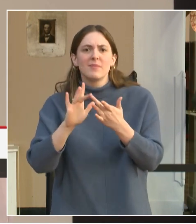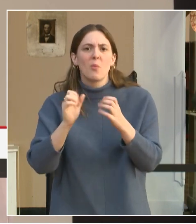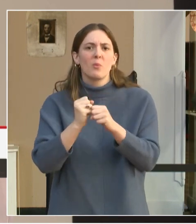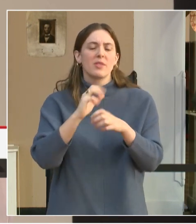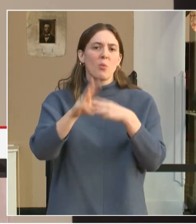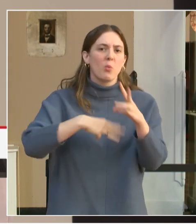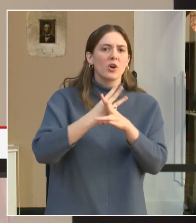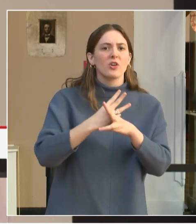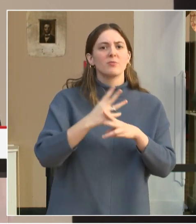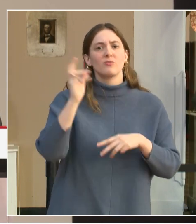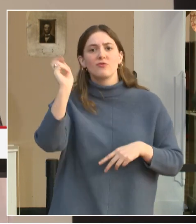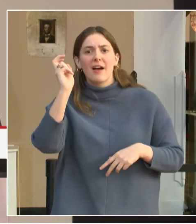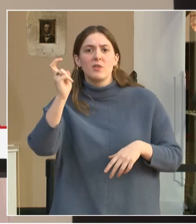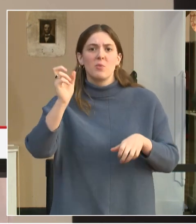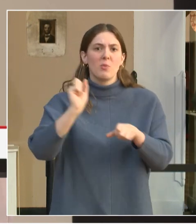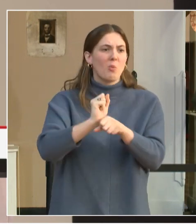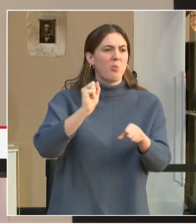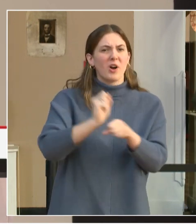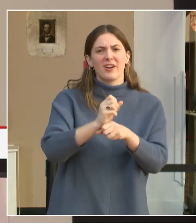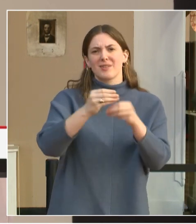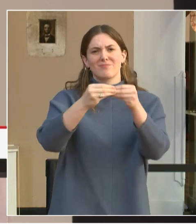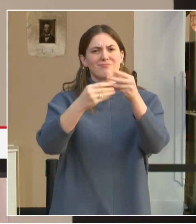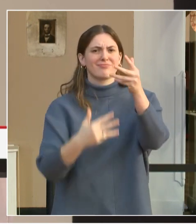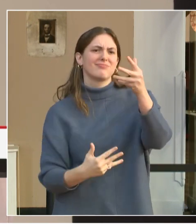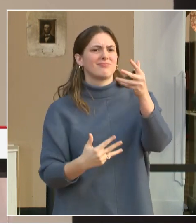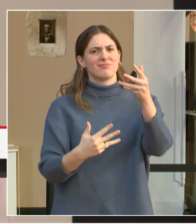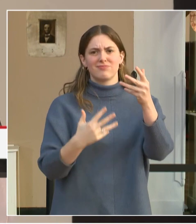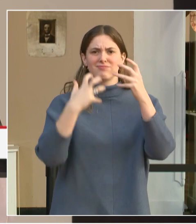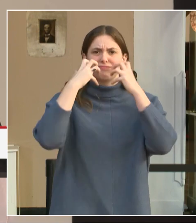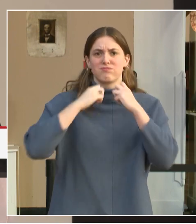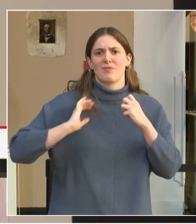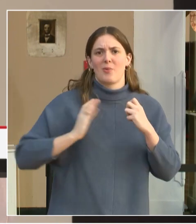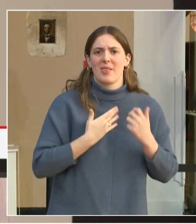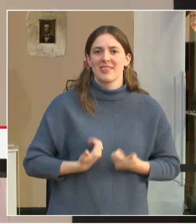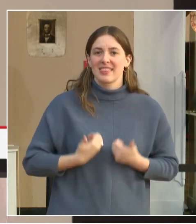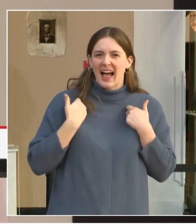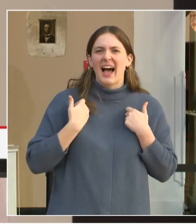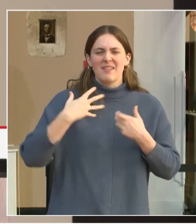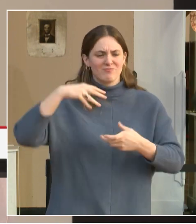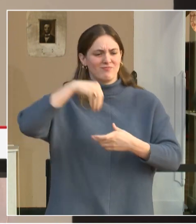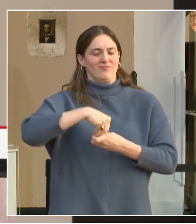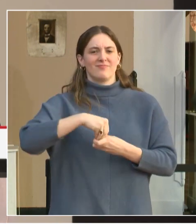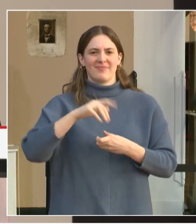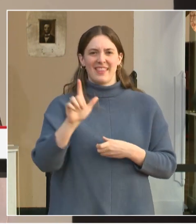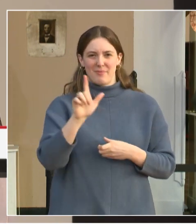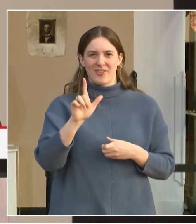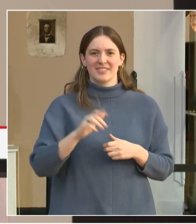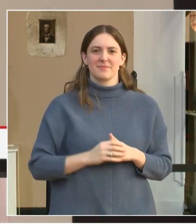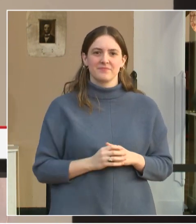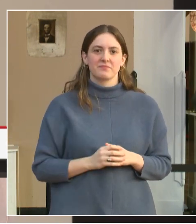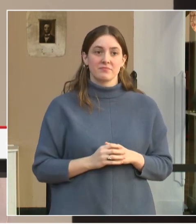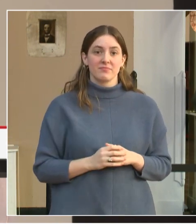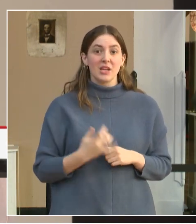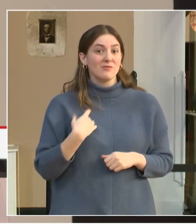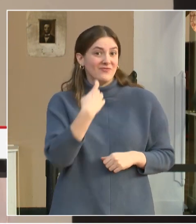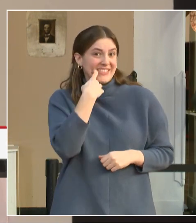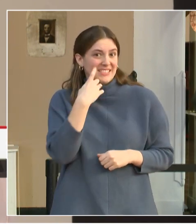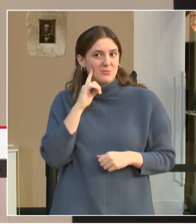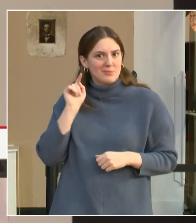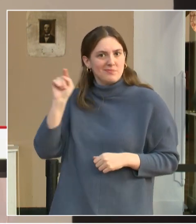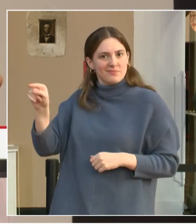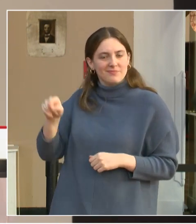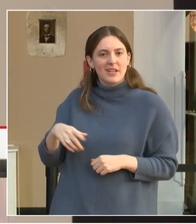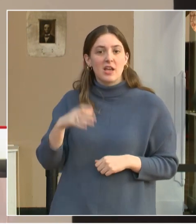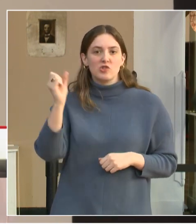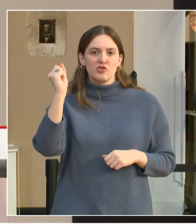travel, and so many things that enrich our lives. We were at the Shakespeare Theater just a few